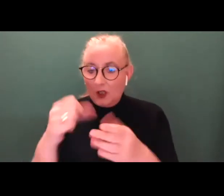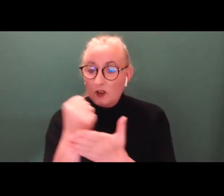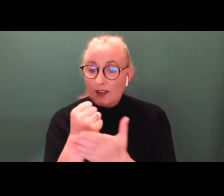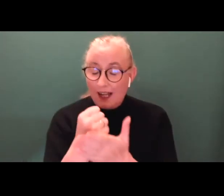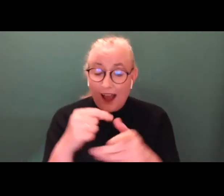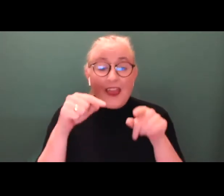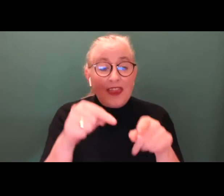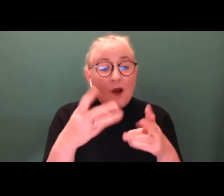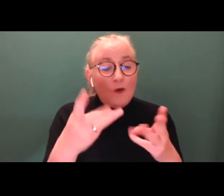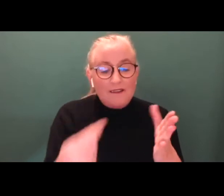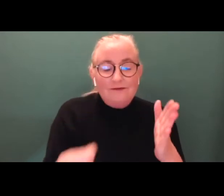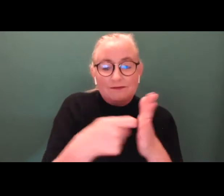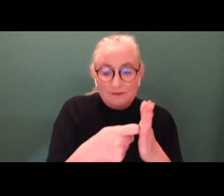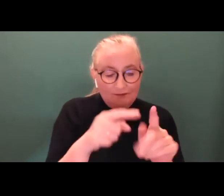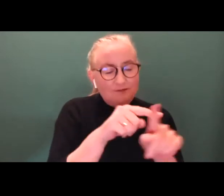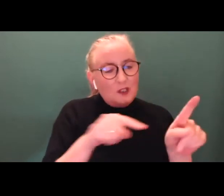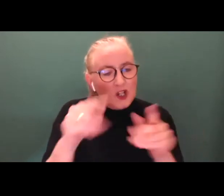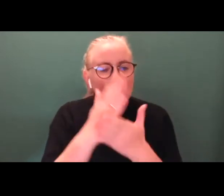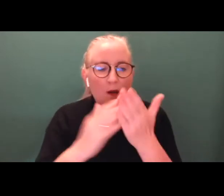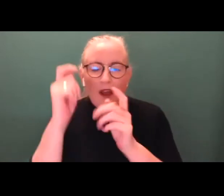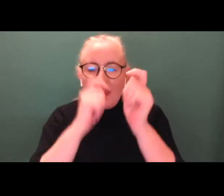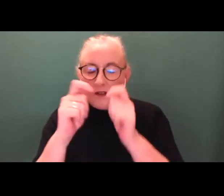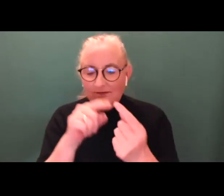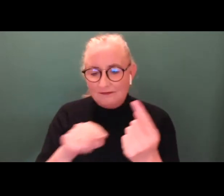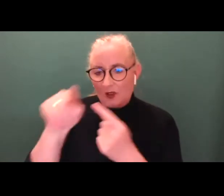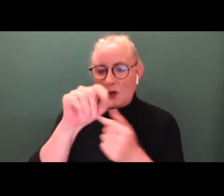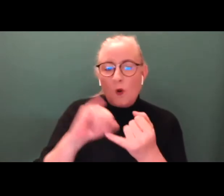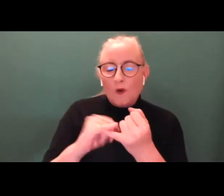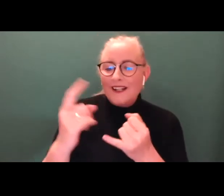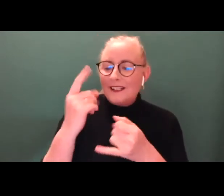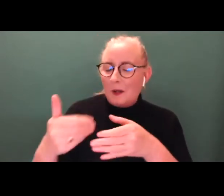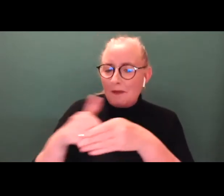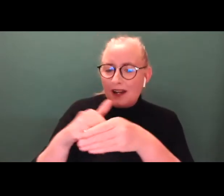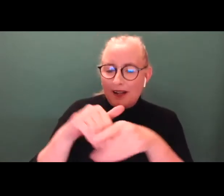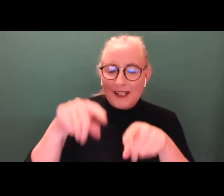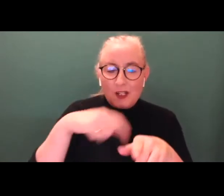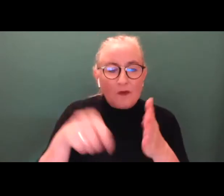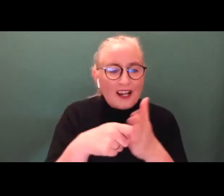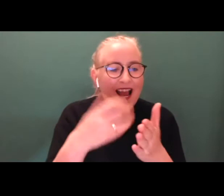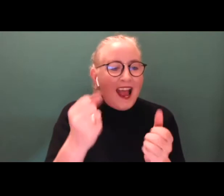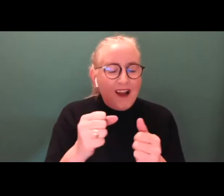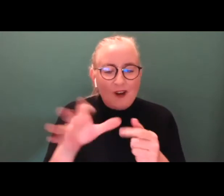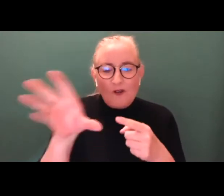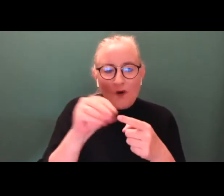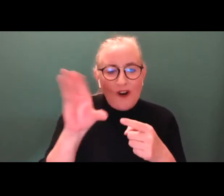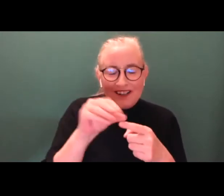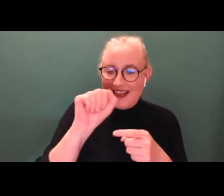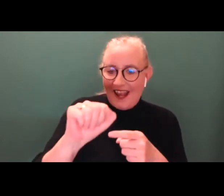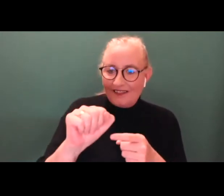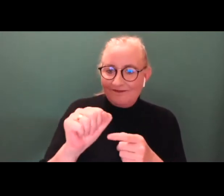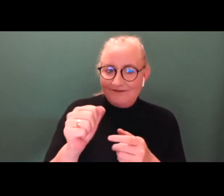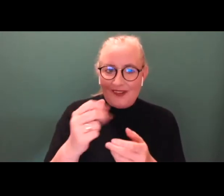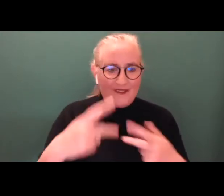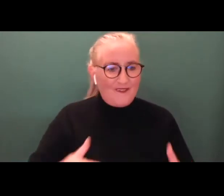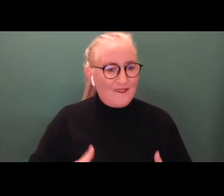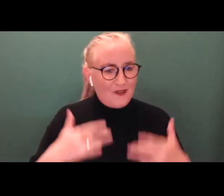be complemented by some thoughts from some of the participants in the project who have pre-recorded their contribution. I will